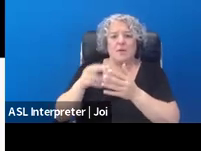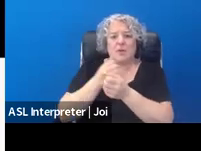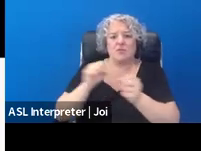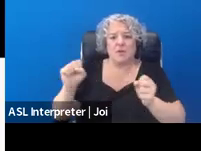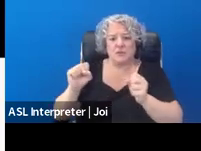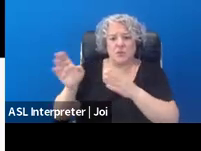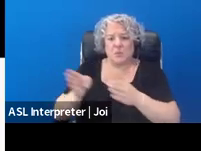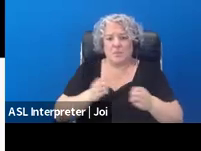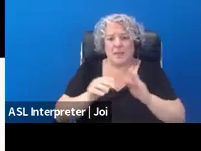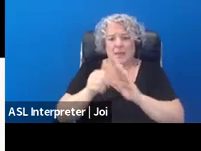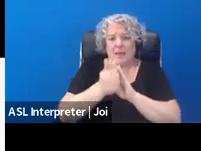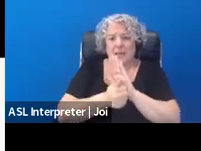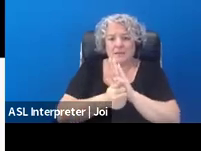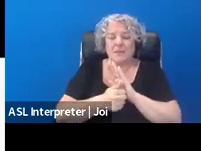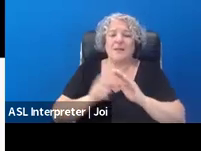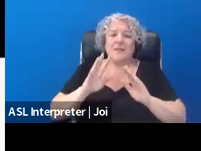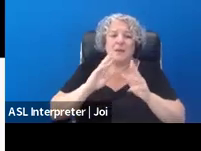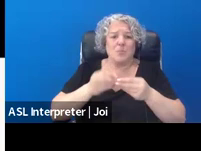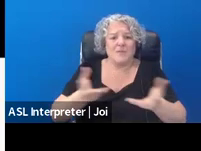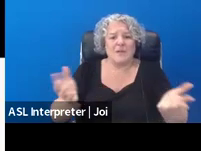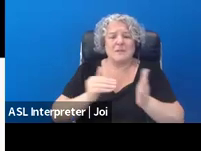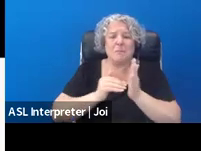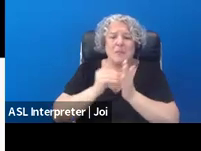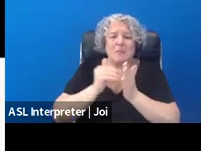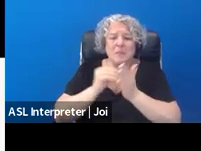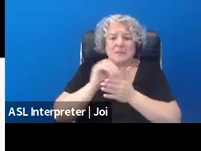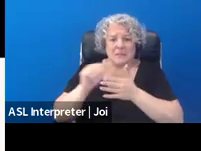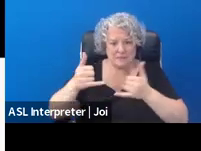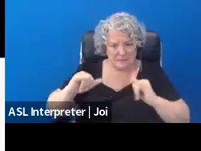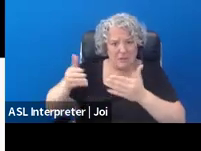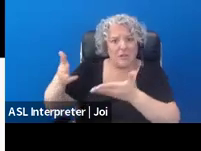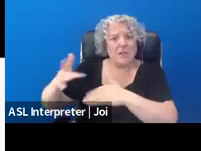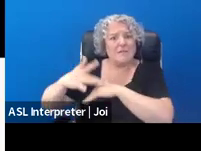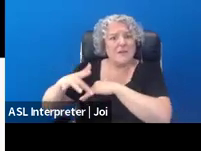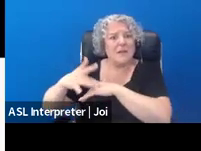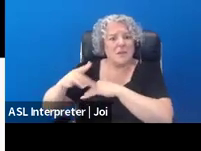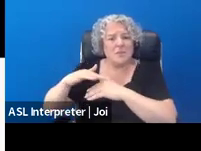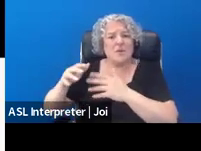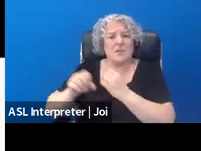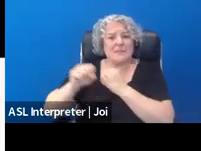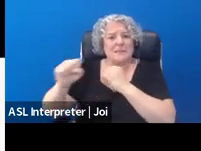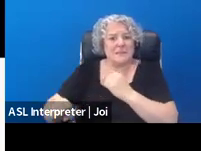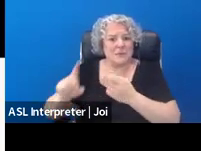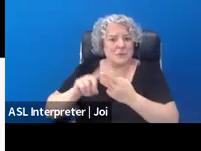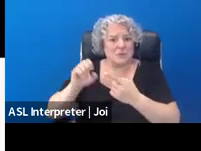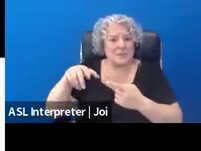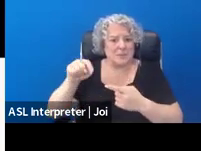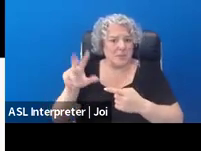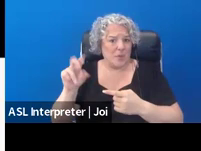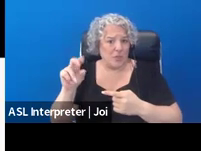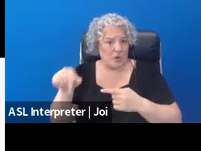Act, which provides millions of dollars that remain available until expended through September 30th of this